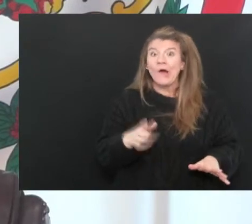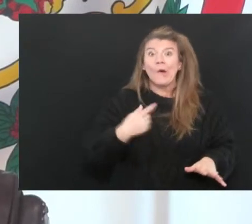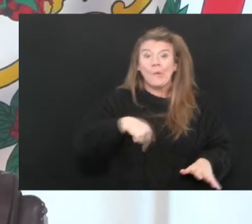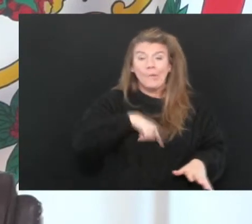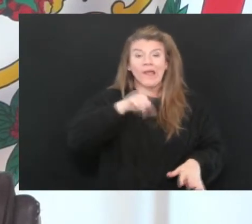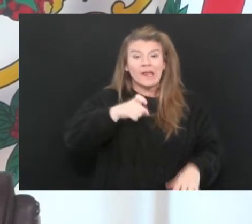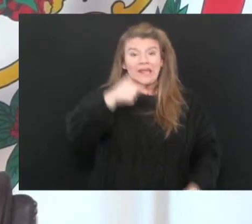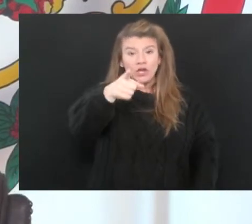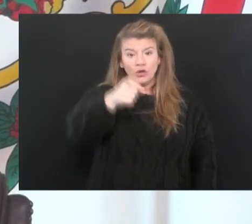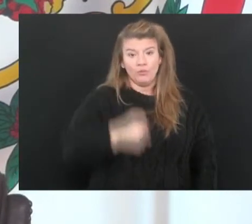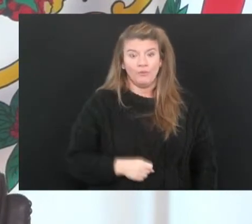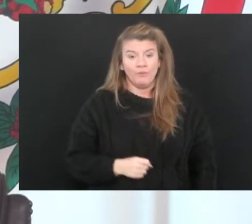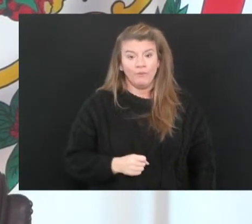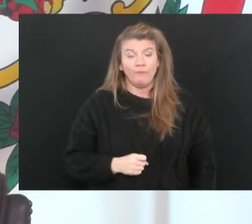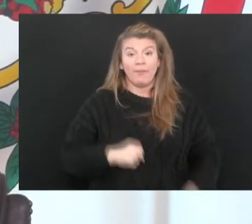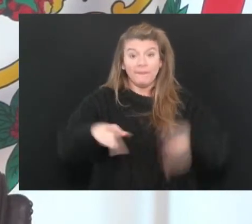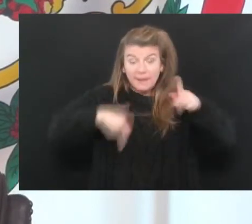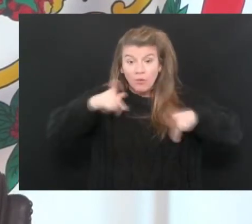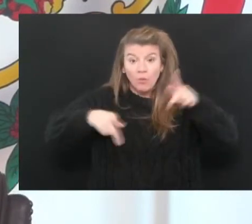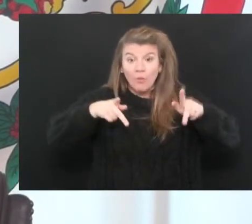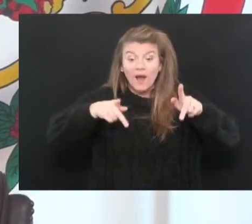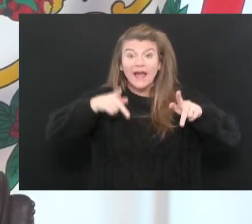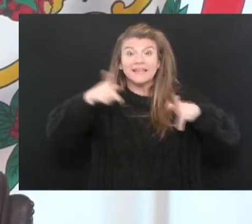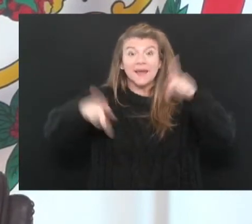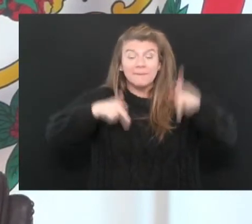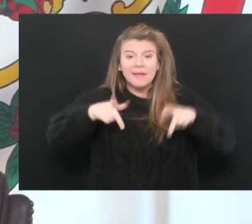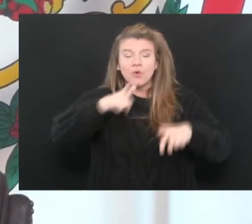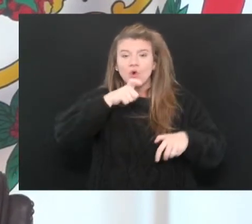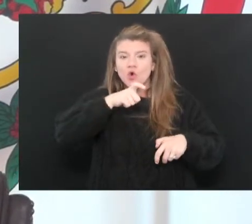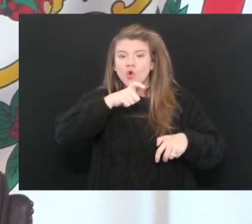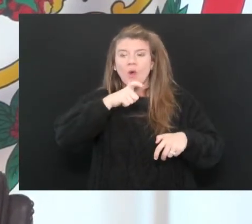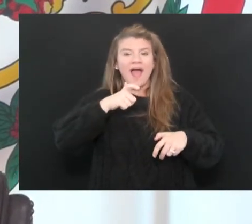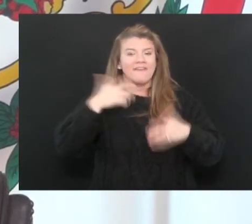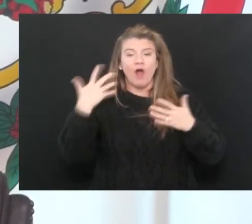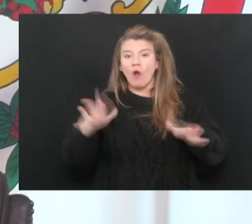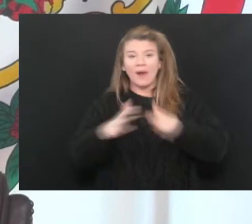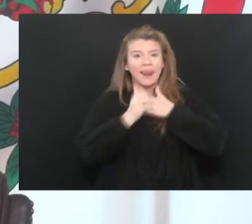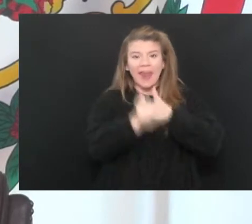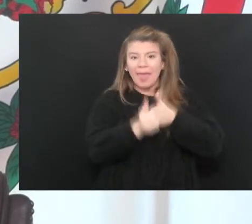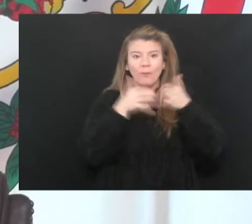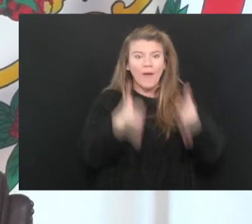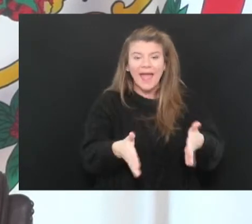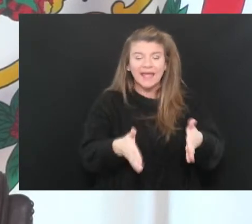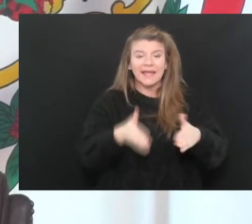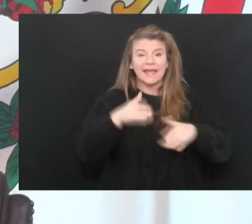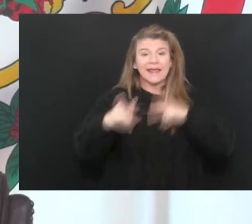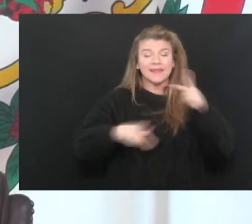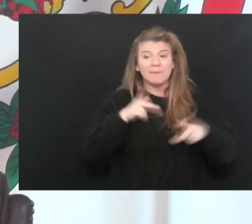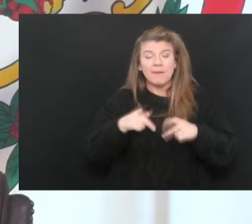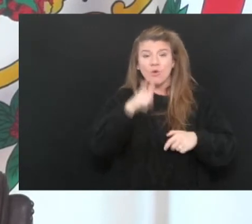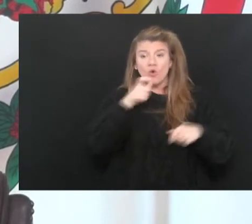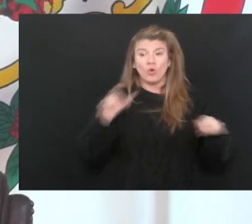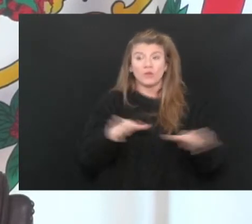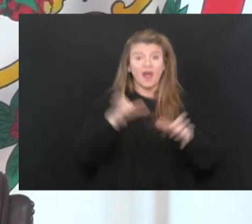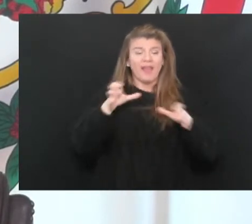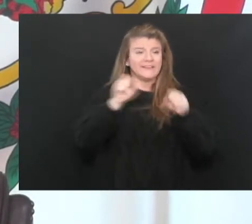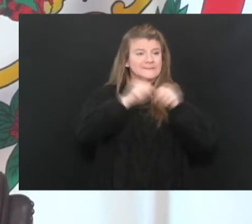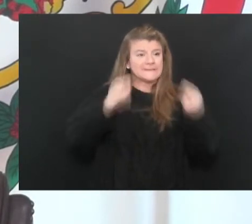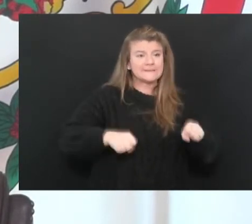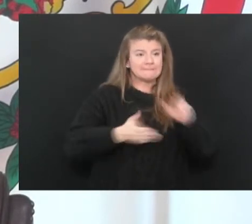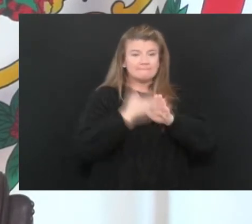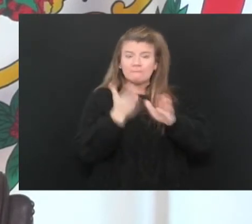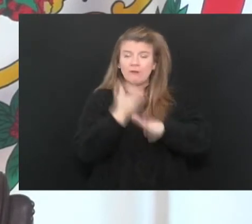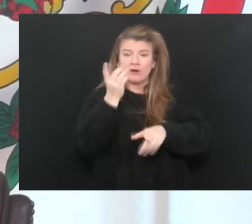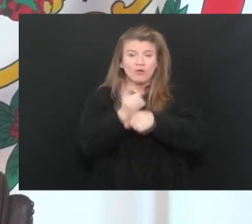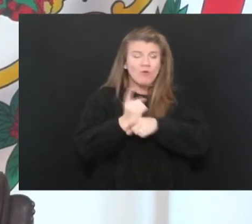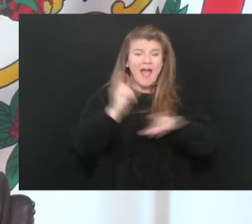people that have driven the train, and the people that have absolutely operated the systems and